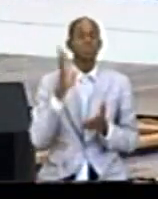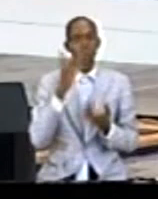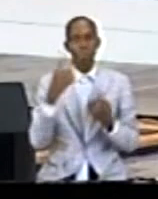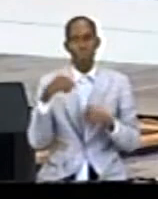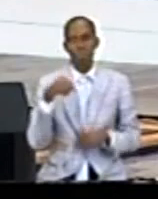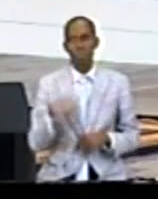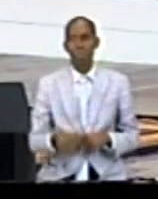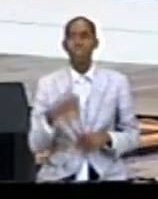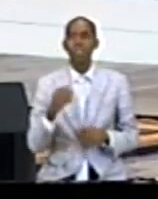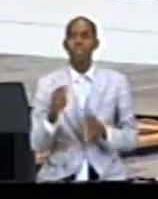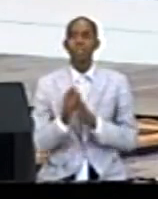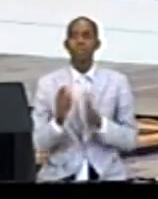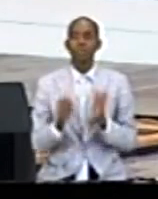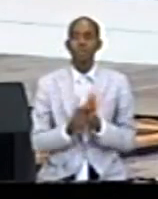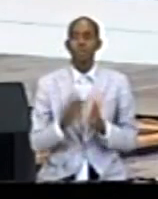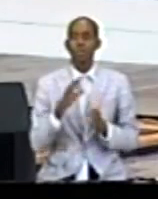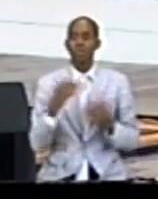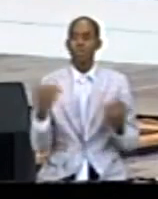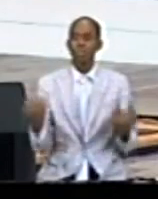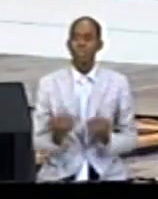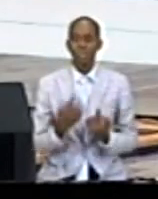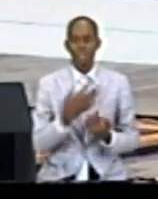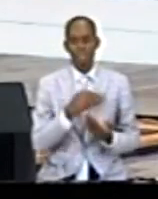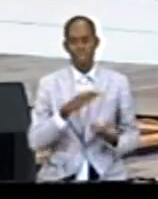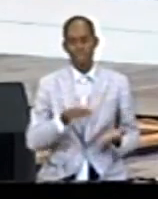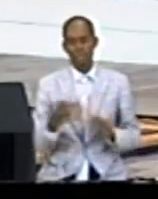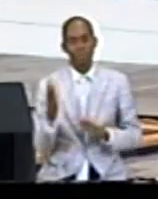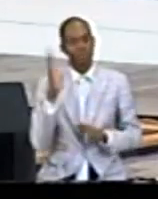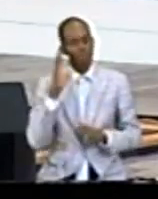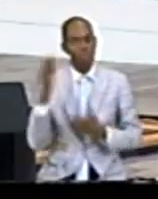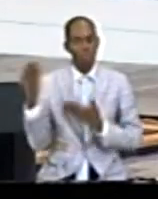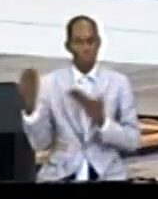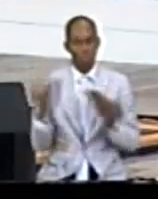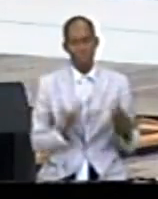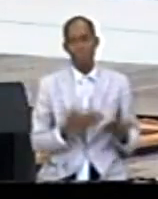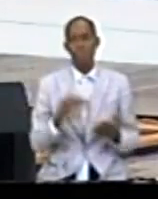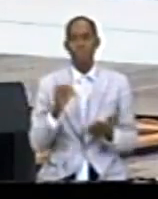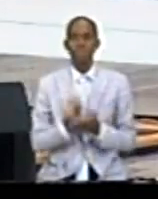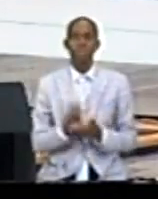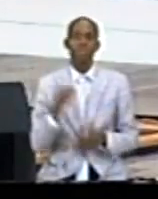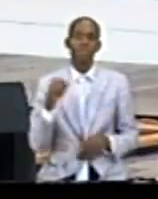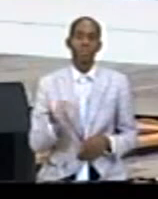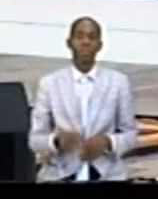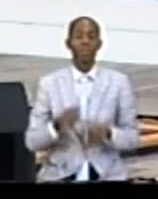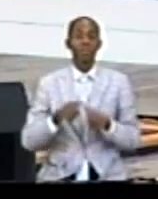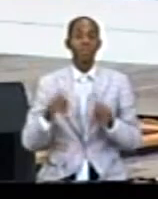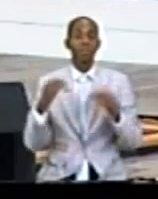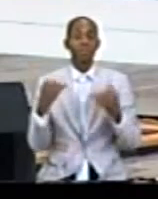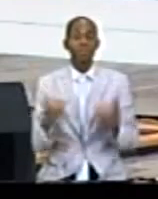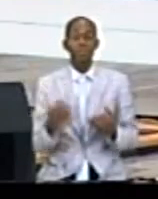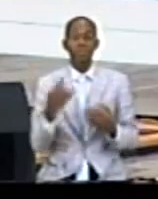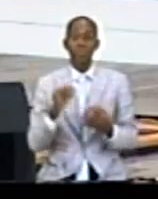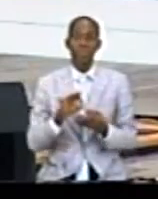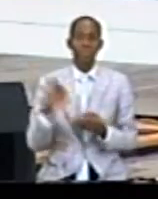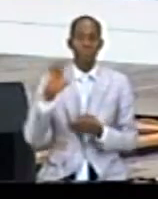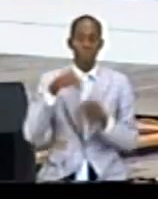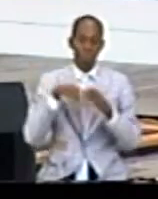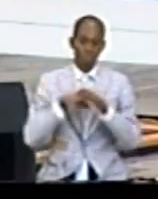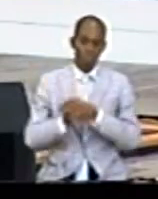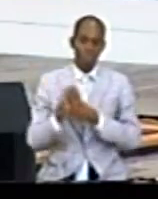The law of sin and death will bring it down. But now, the Spirit enters into